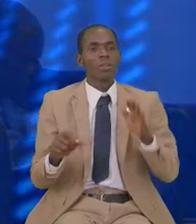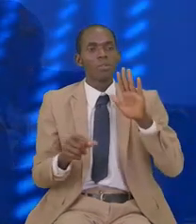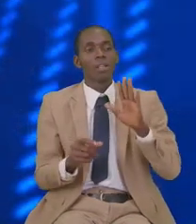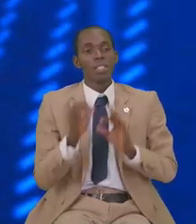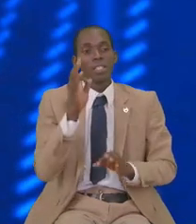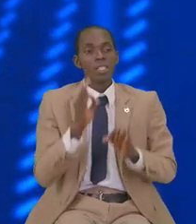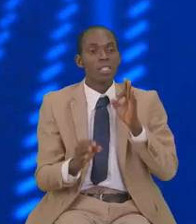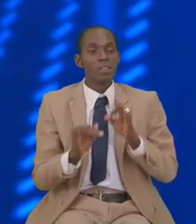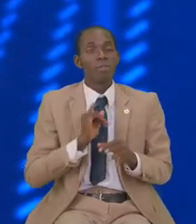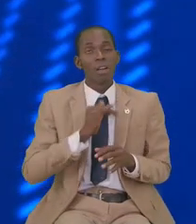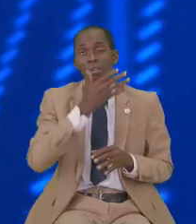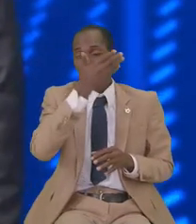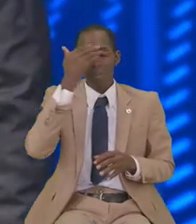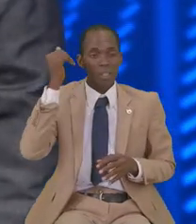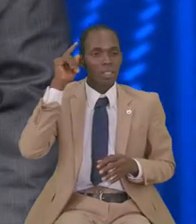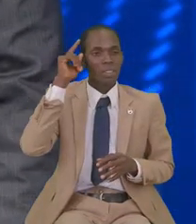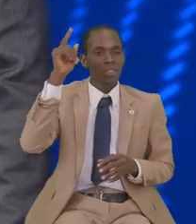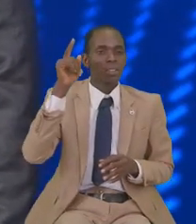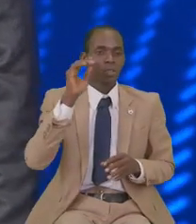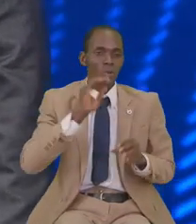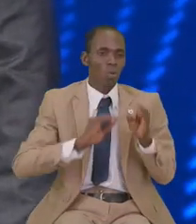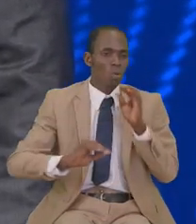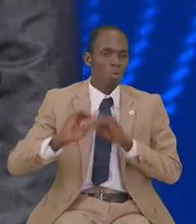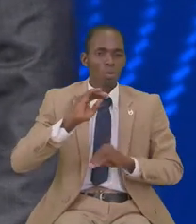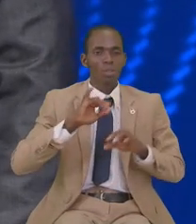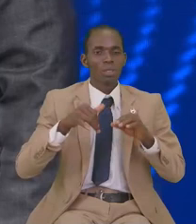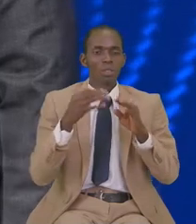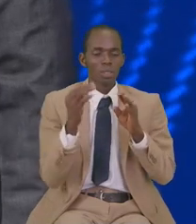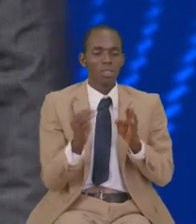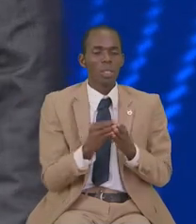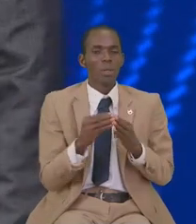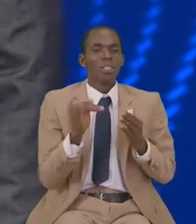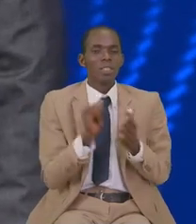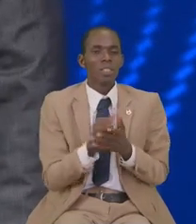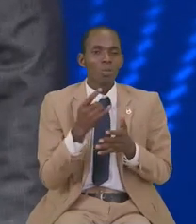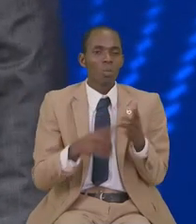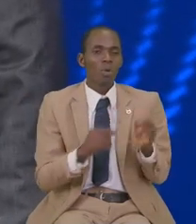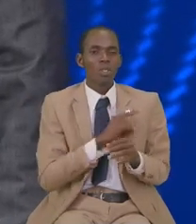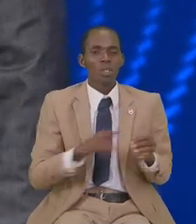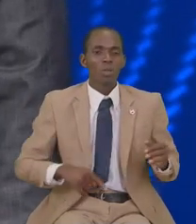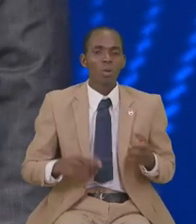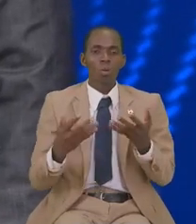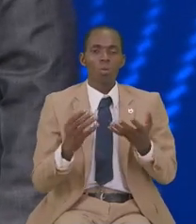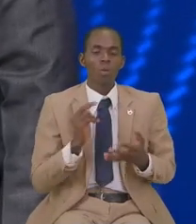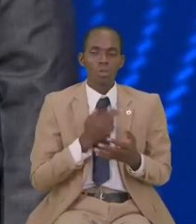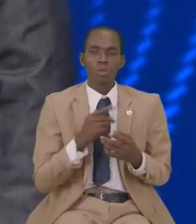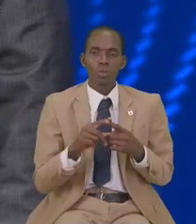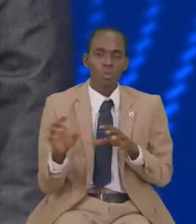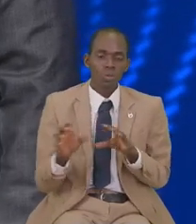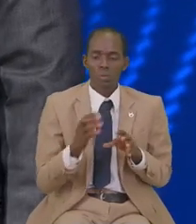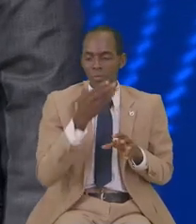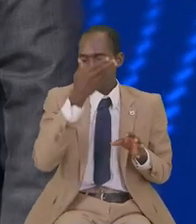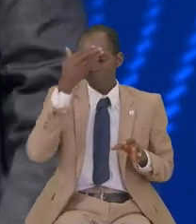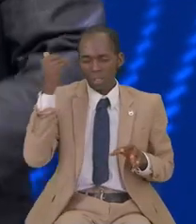O Jerusalem. That's what the Babylonians want to do. They want us to forget God and forget Jerusalem,